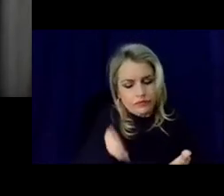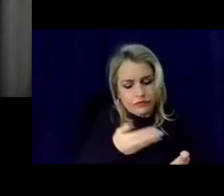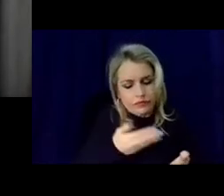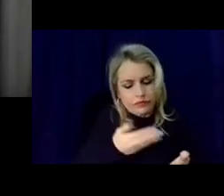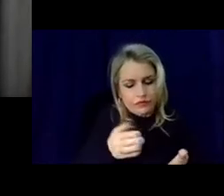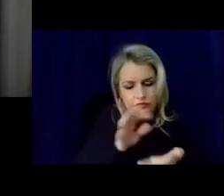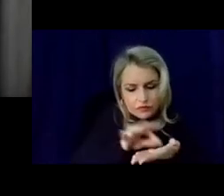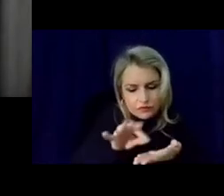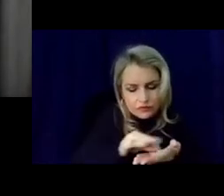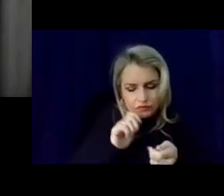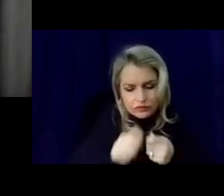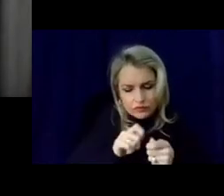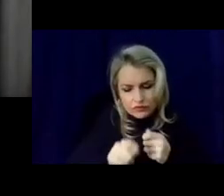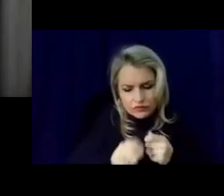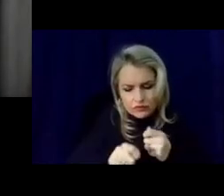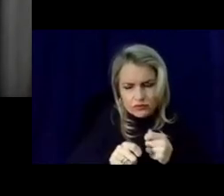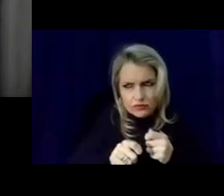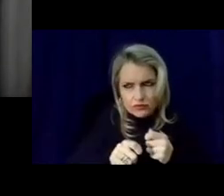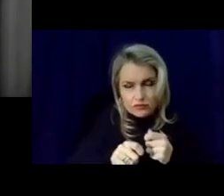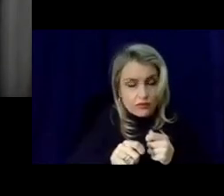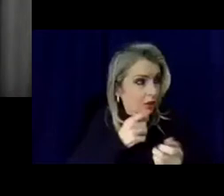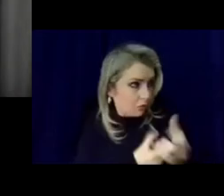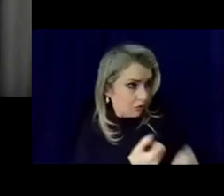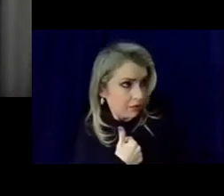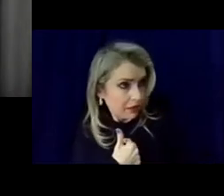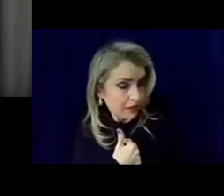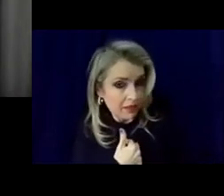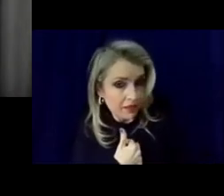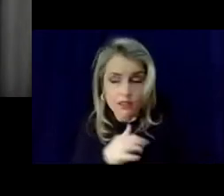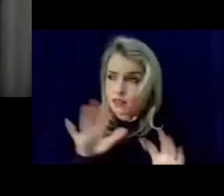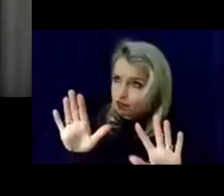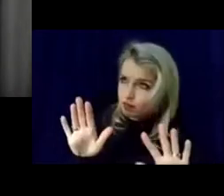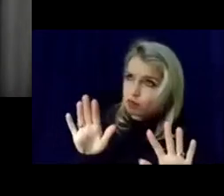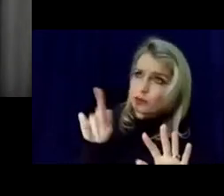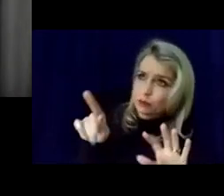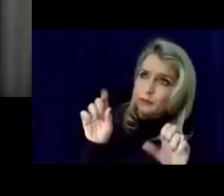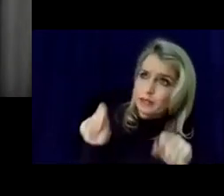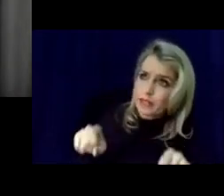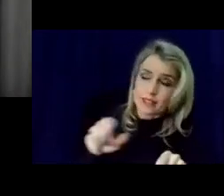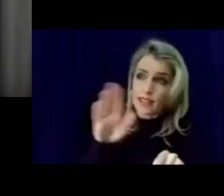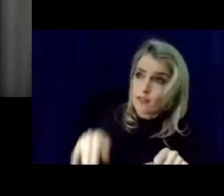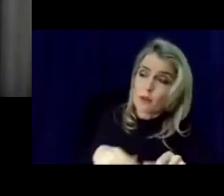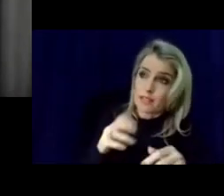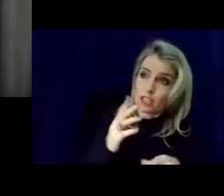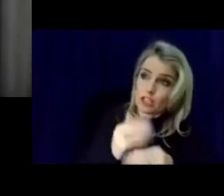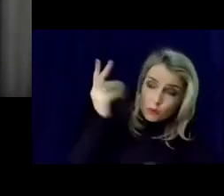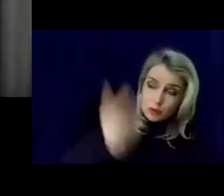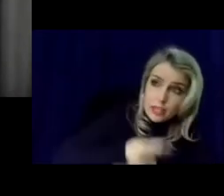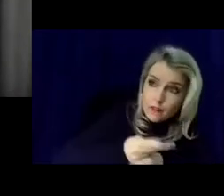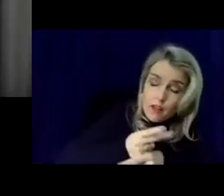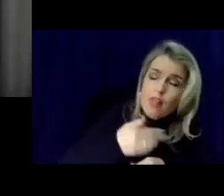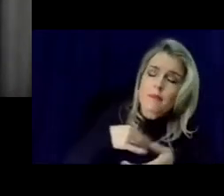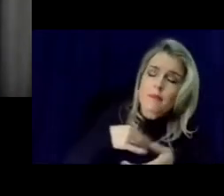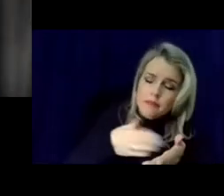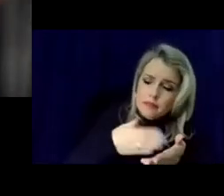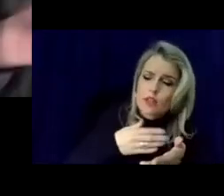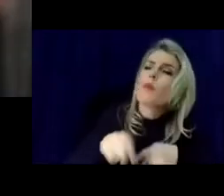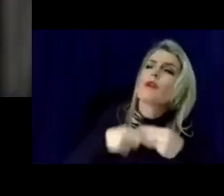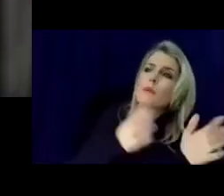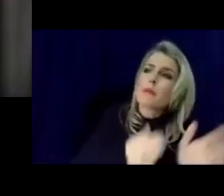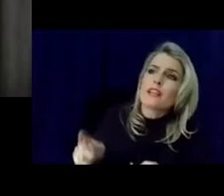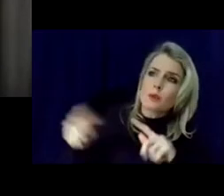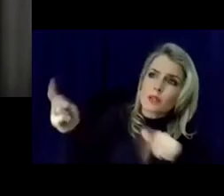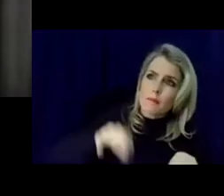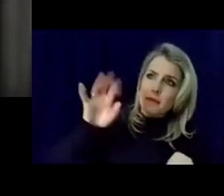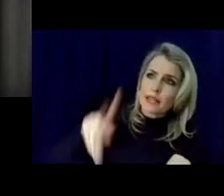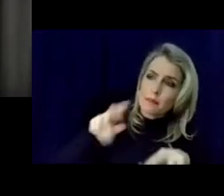You don't trust me? Oh, you could just never be too careful. When are you planning to come pick up the piece?